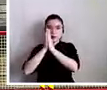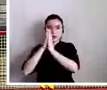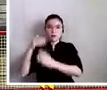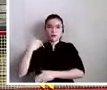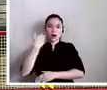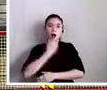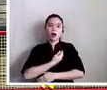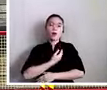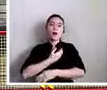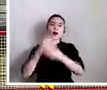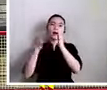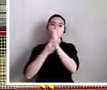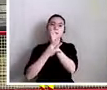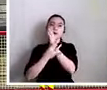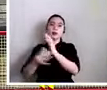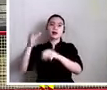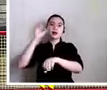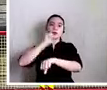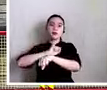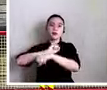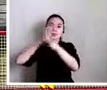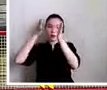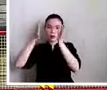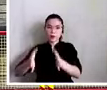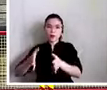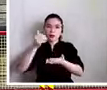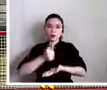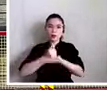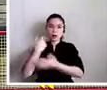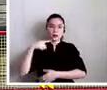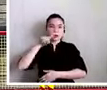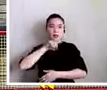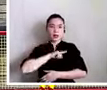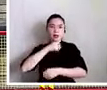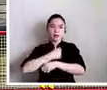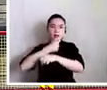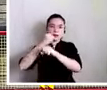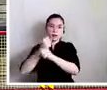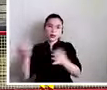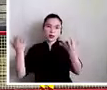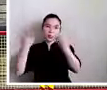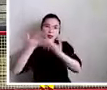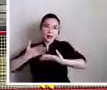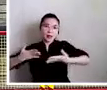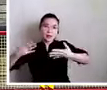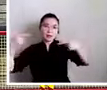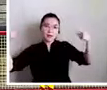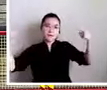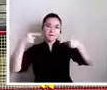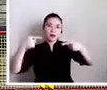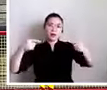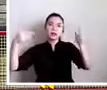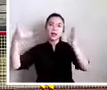who are helping us in making this fight against coronavirus a